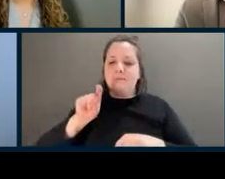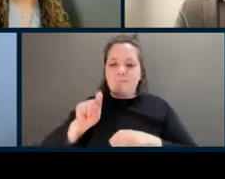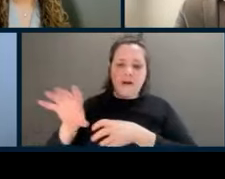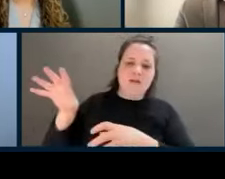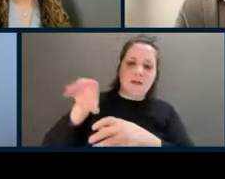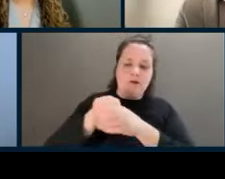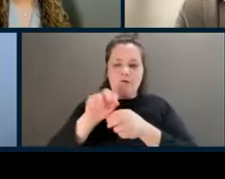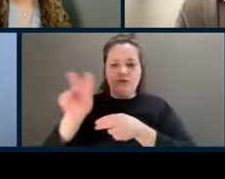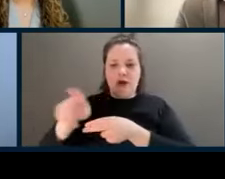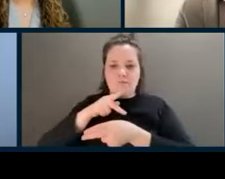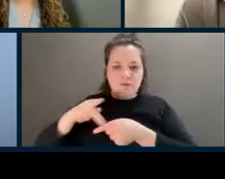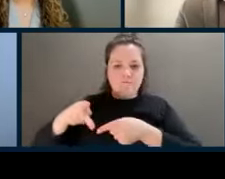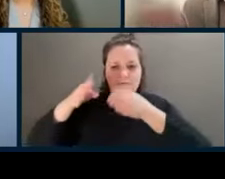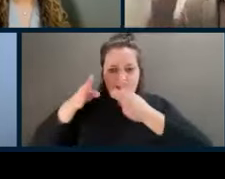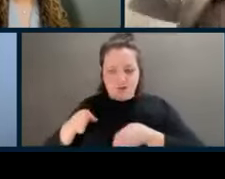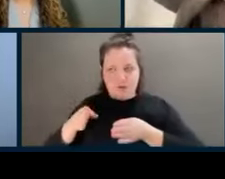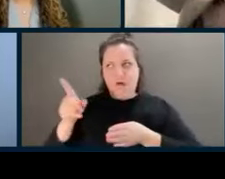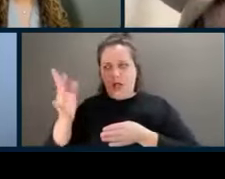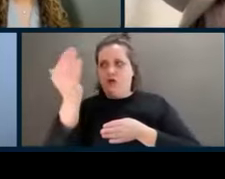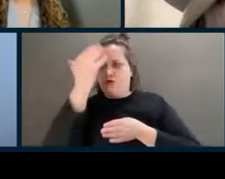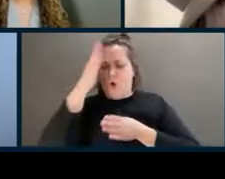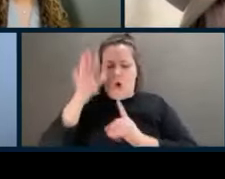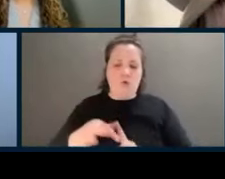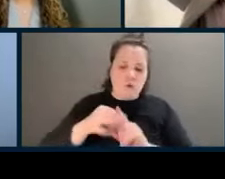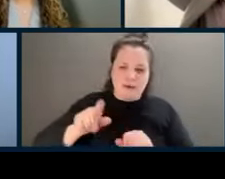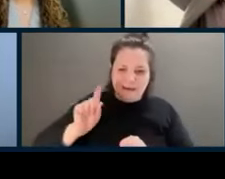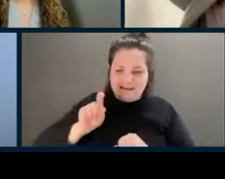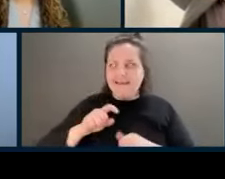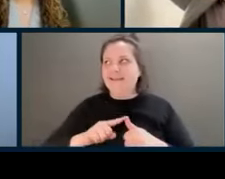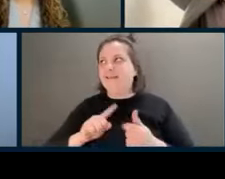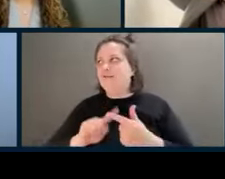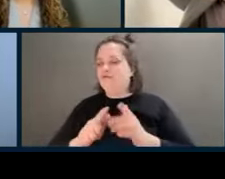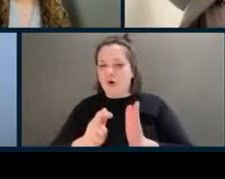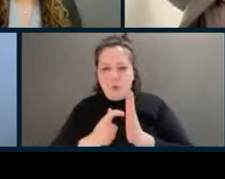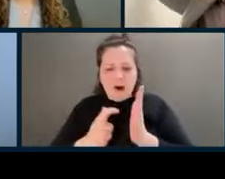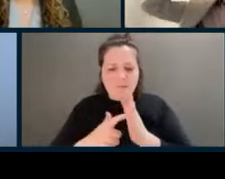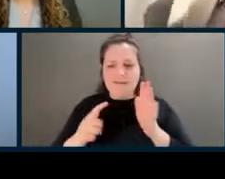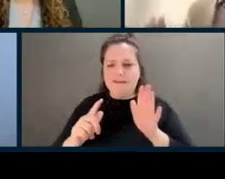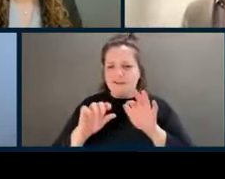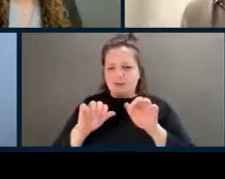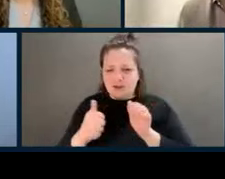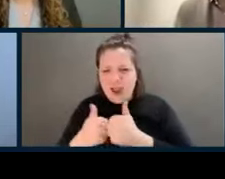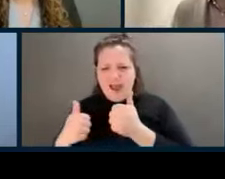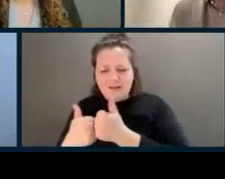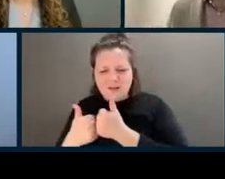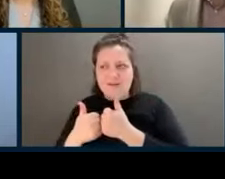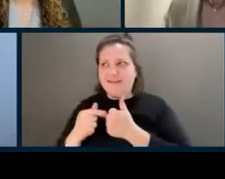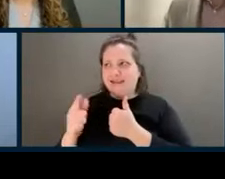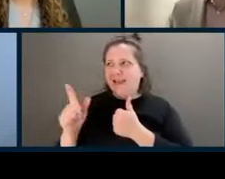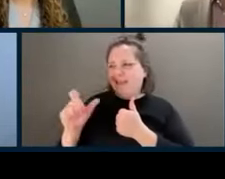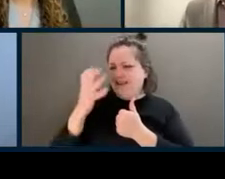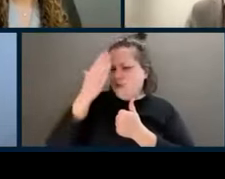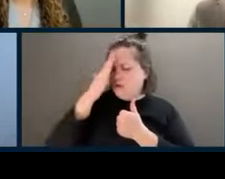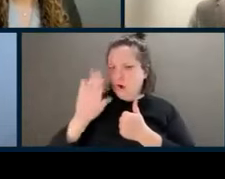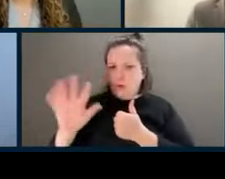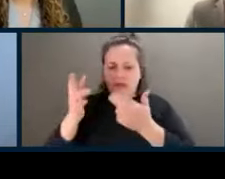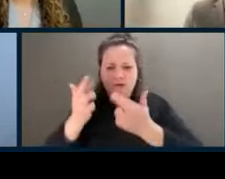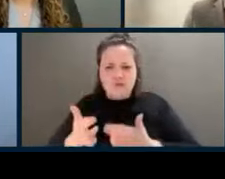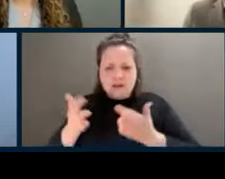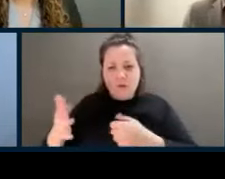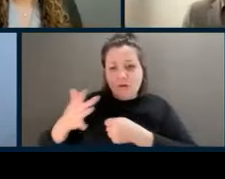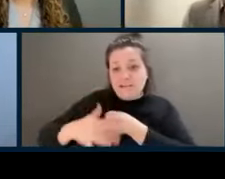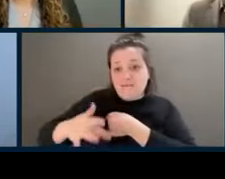professional familiar with the unique needs, the requirements, the challenges, even the grants, right? Because a lot of these threat assessments we're using to